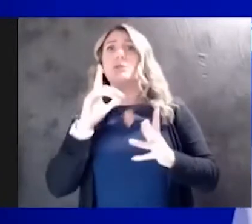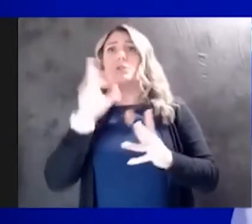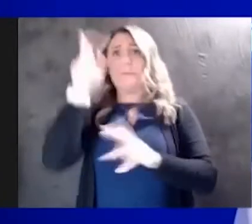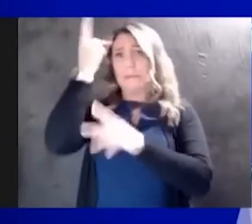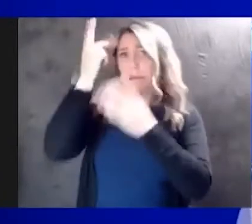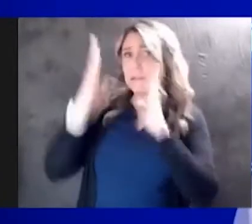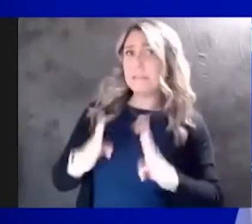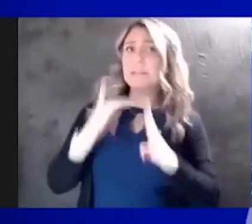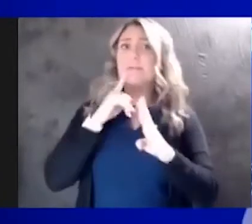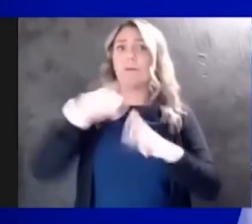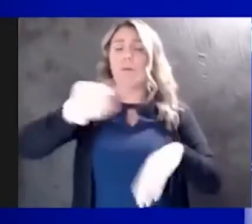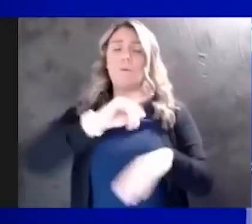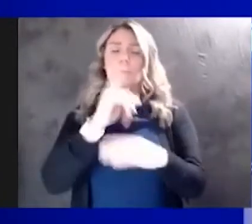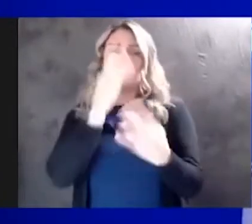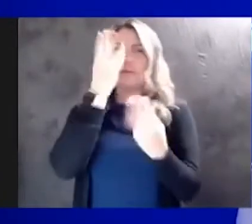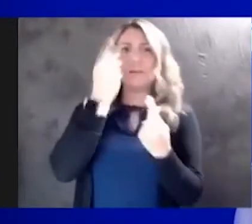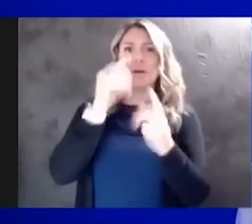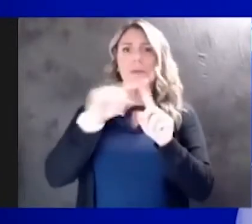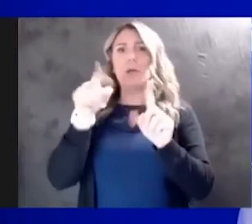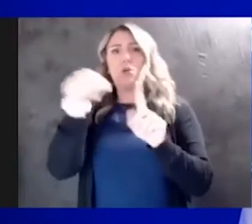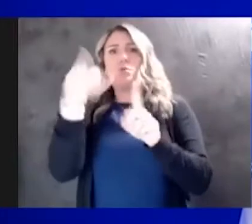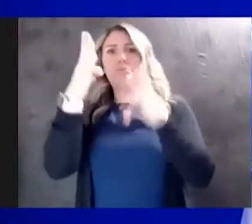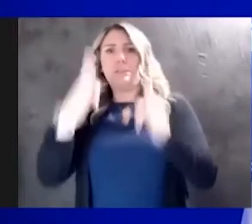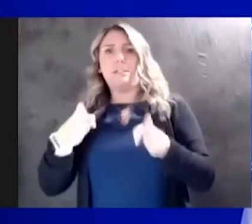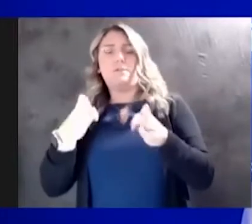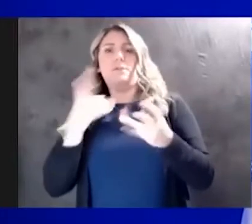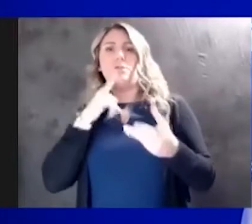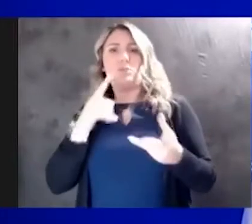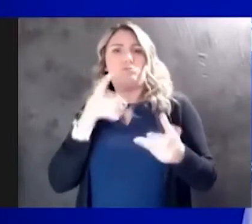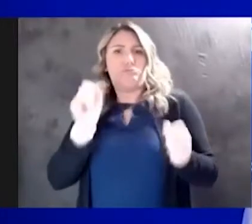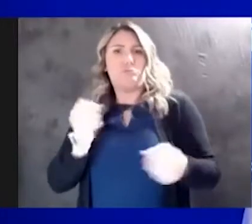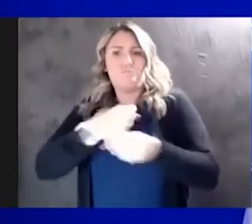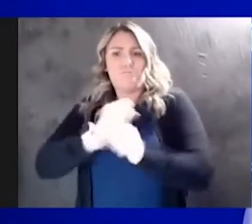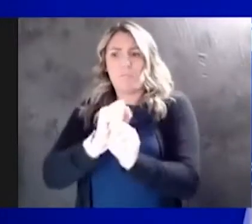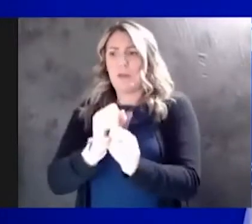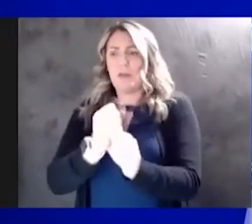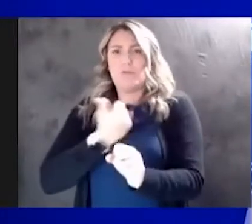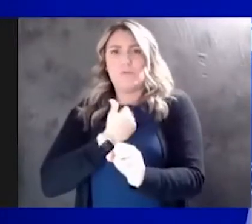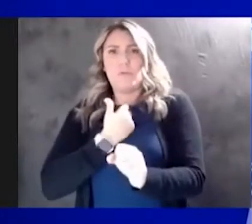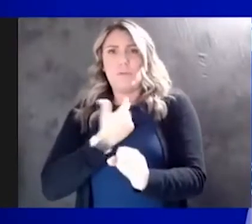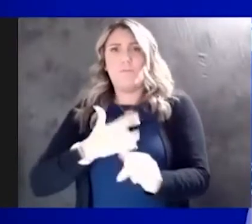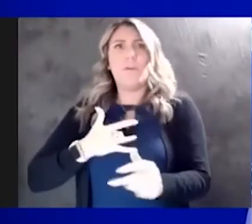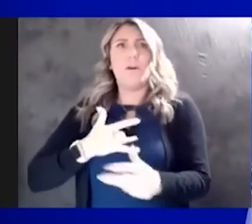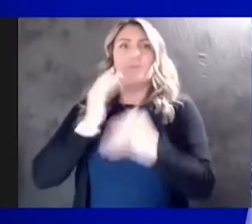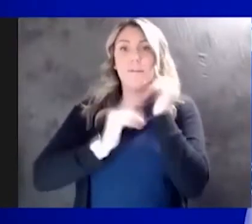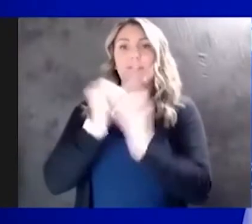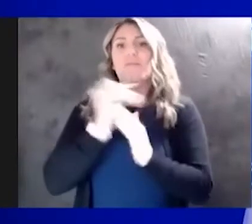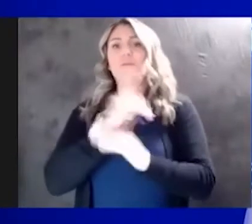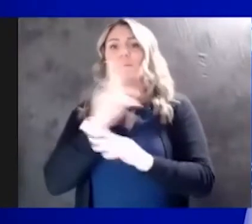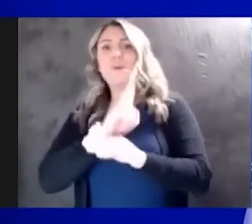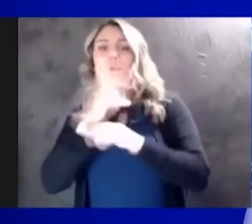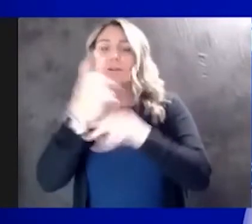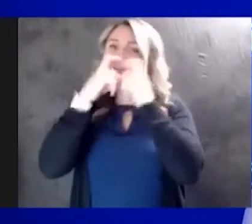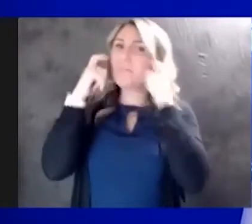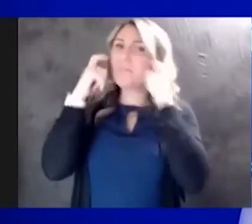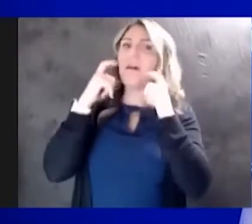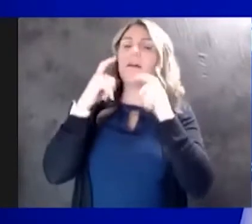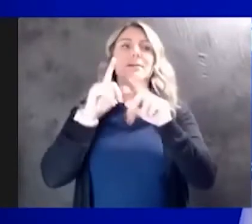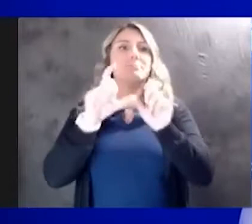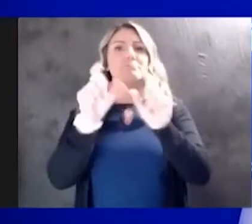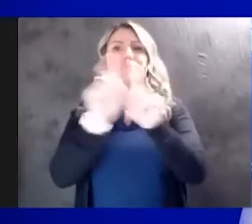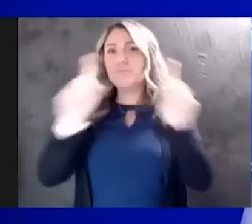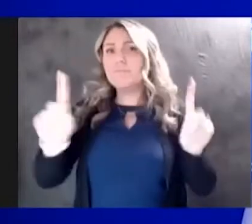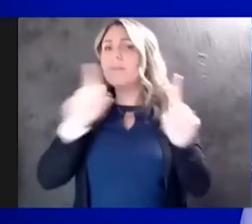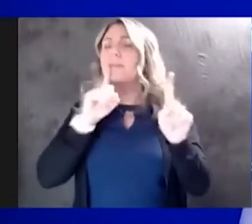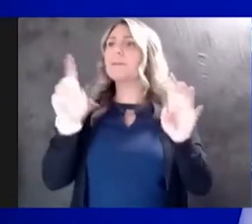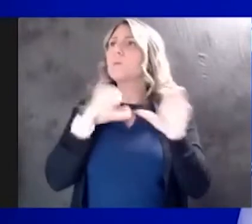you as an individual can also do those things that make you feel most comfortable. And certainly wearing a mask, continuing to distance, doing things outdoors is always